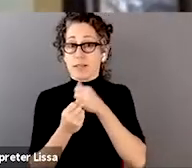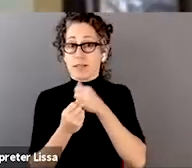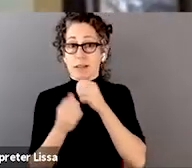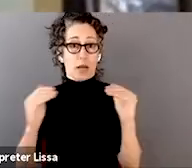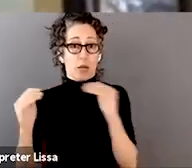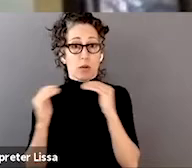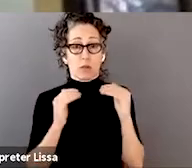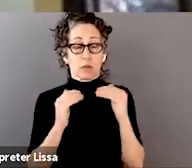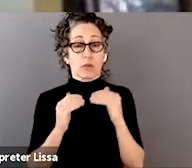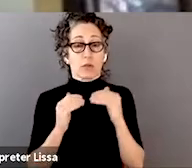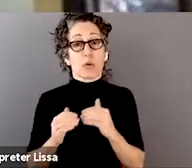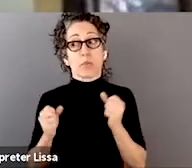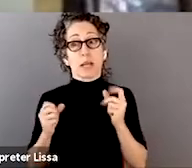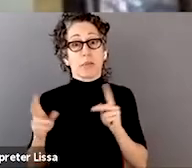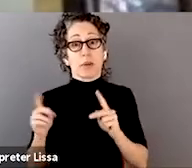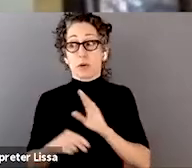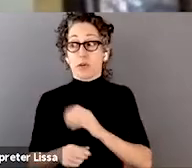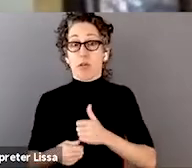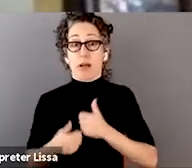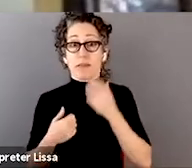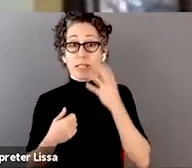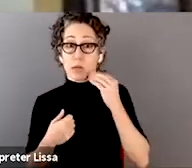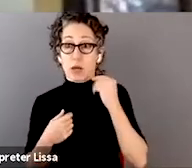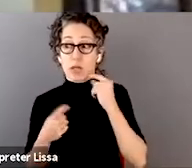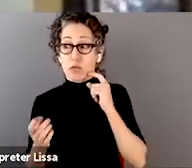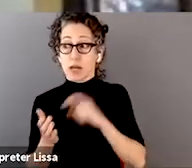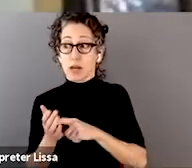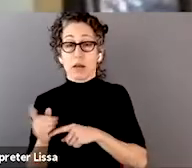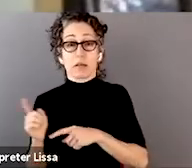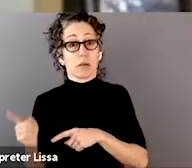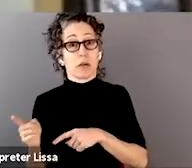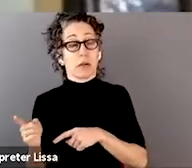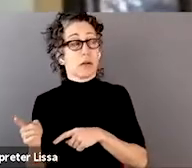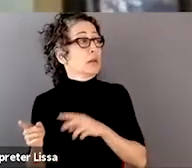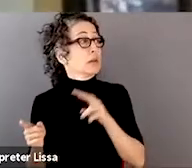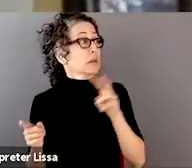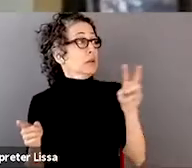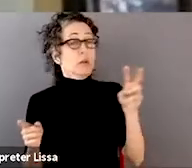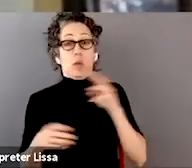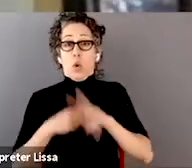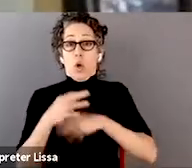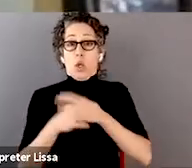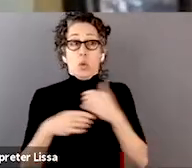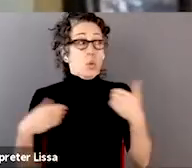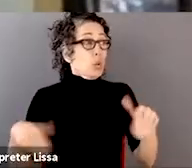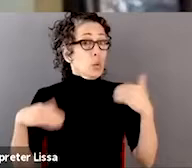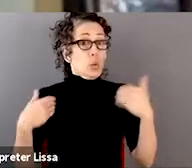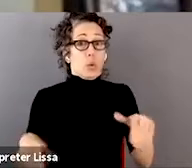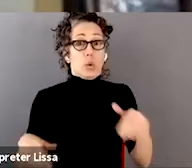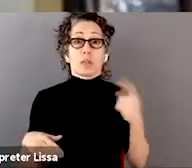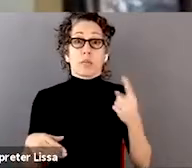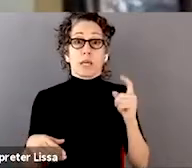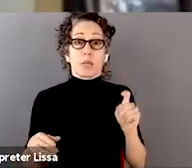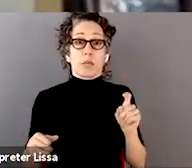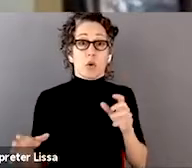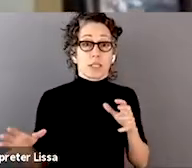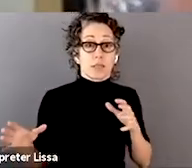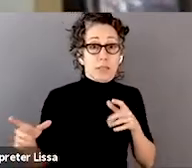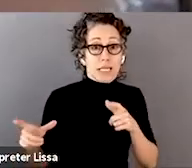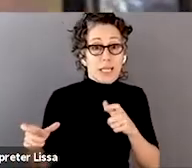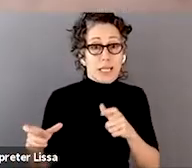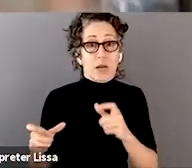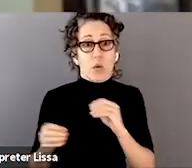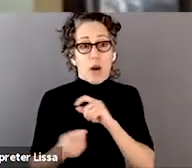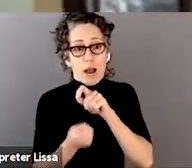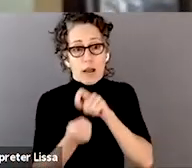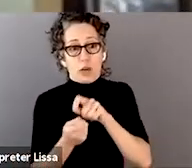life experiences where they recognize that there's sort of larger problems in the world than like something speedier or more accurate, or, making, some